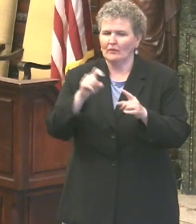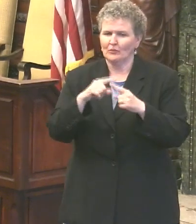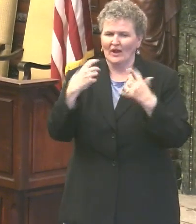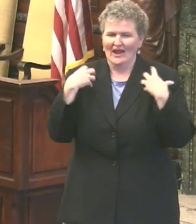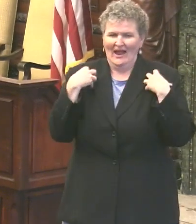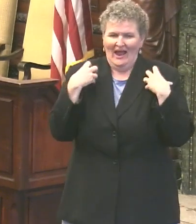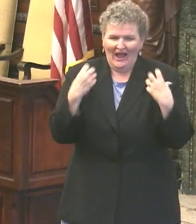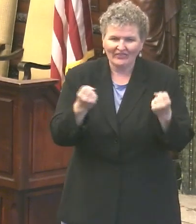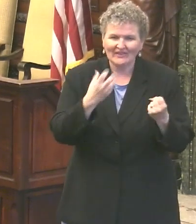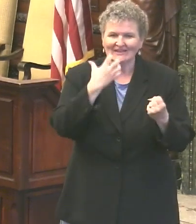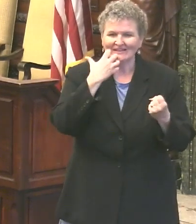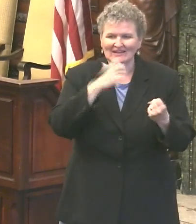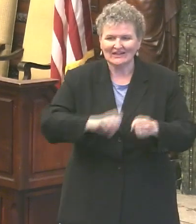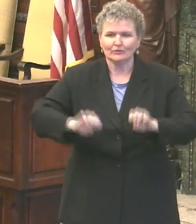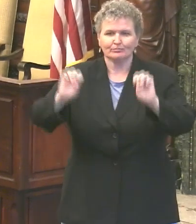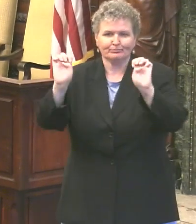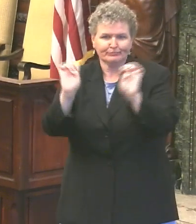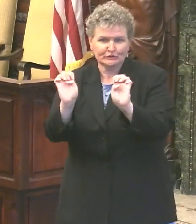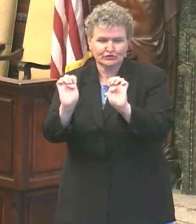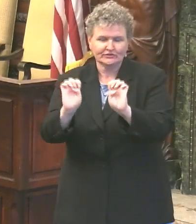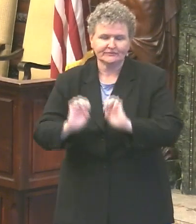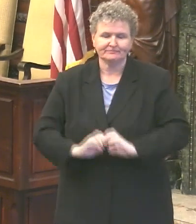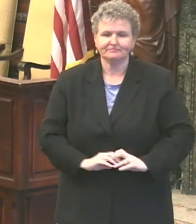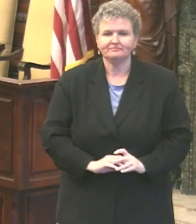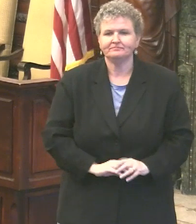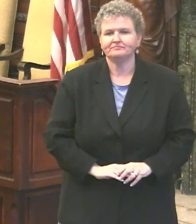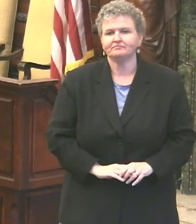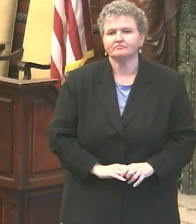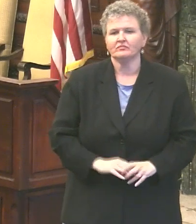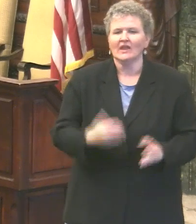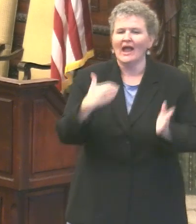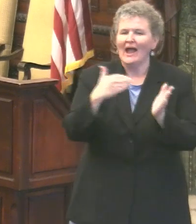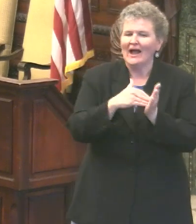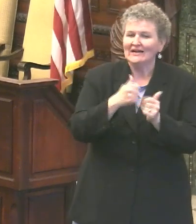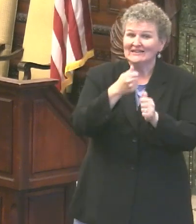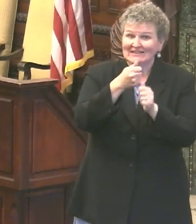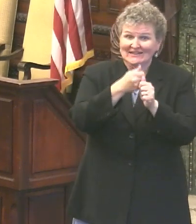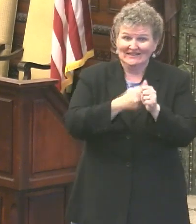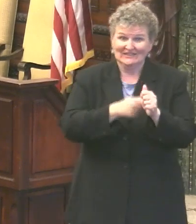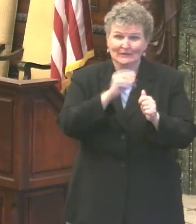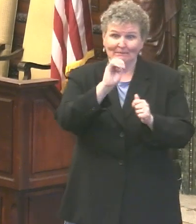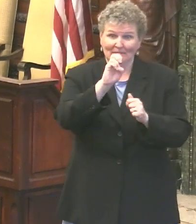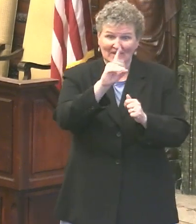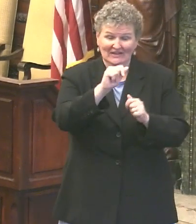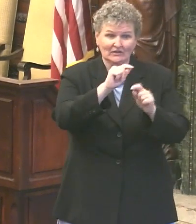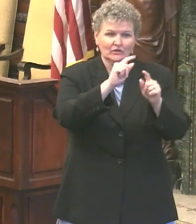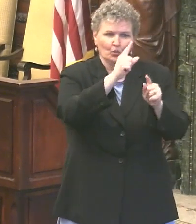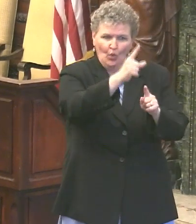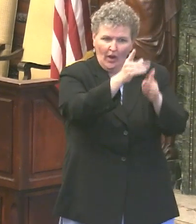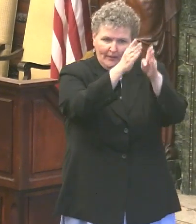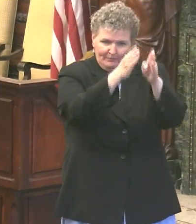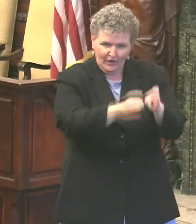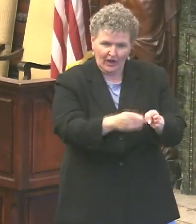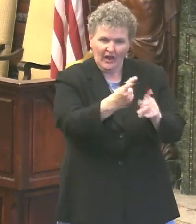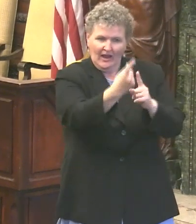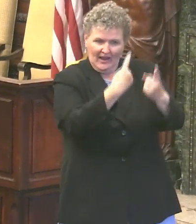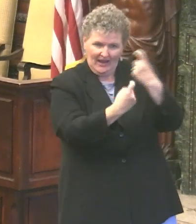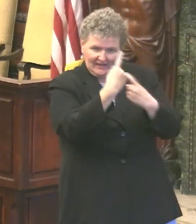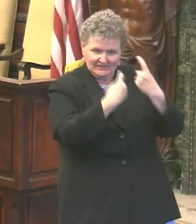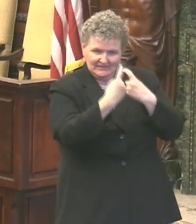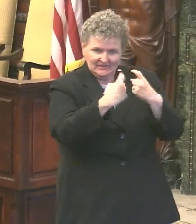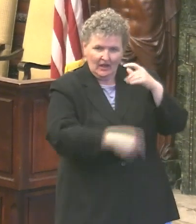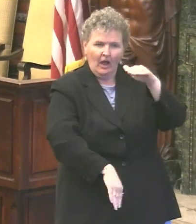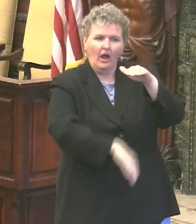during the briefings. Only one representative from each media outlet is permitted to ask questions in the first round, and we ask that you limit